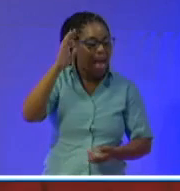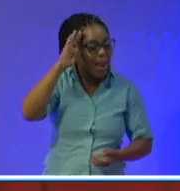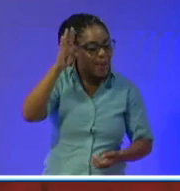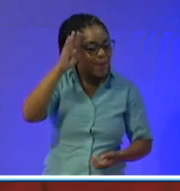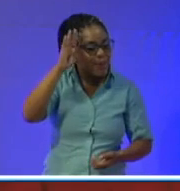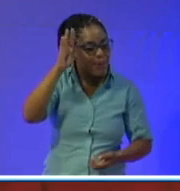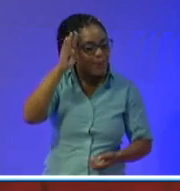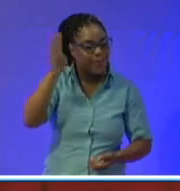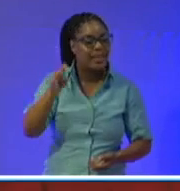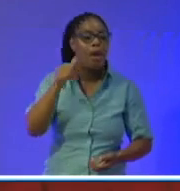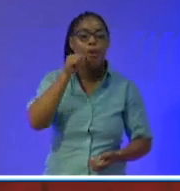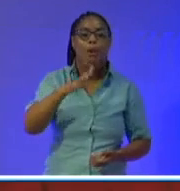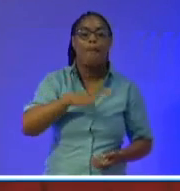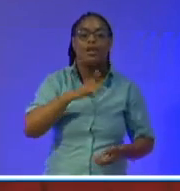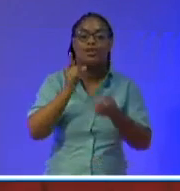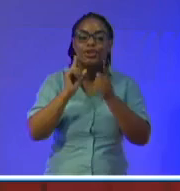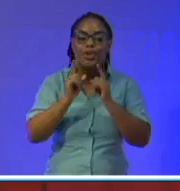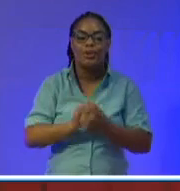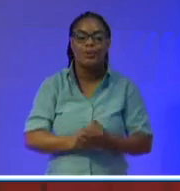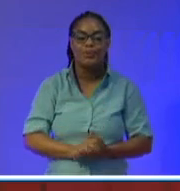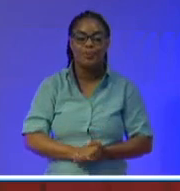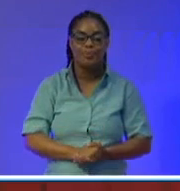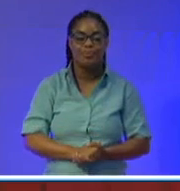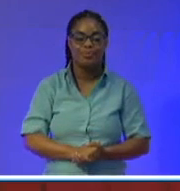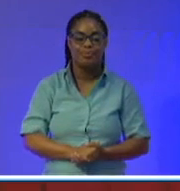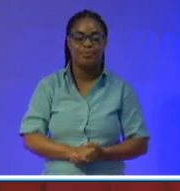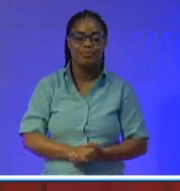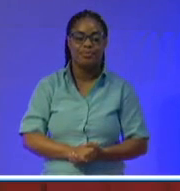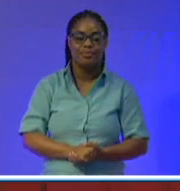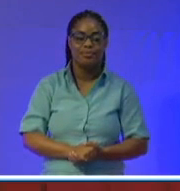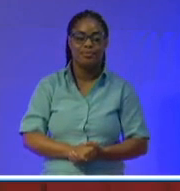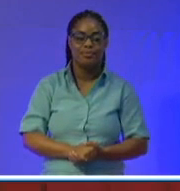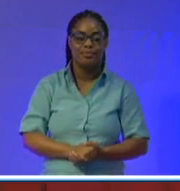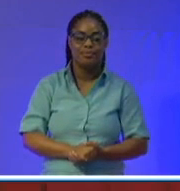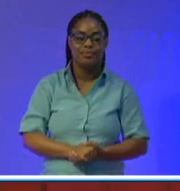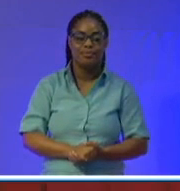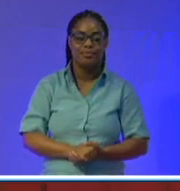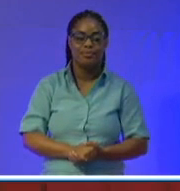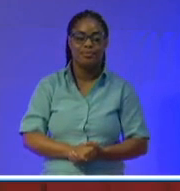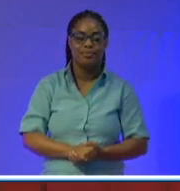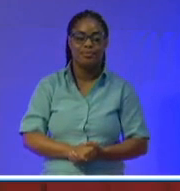Nessa. Good morning, Nessa Cutting News.